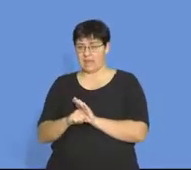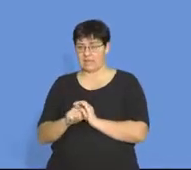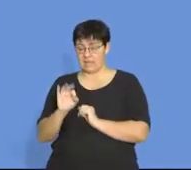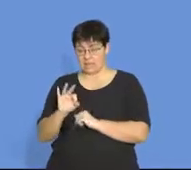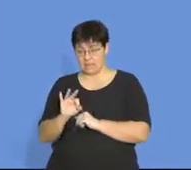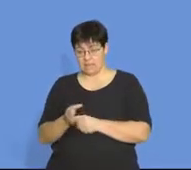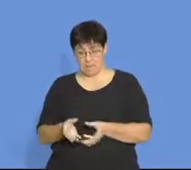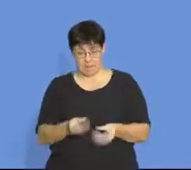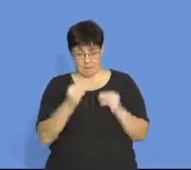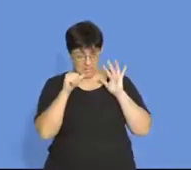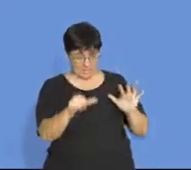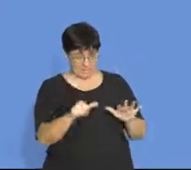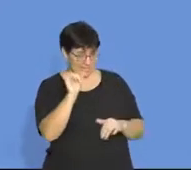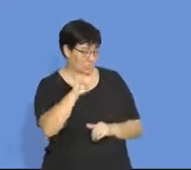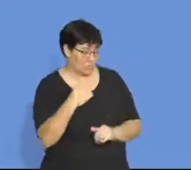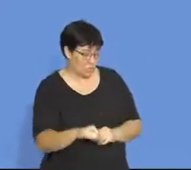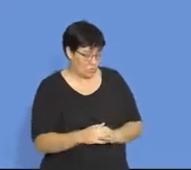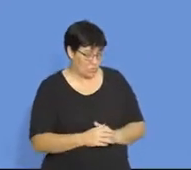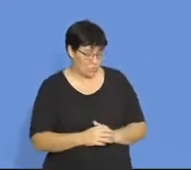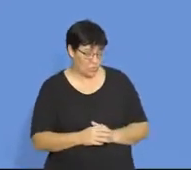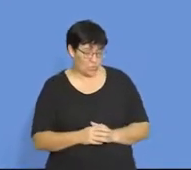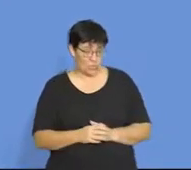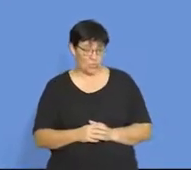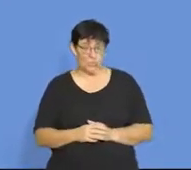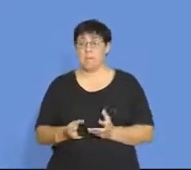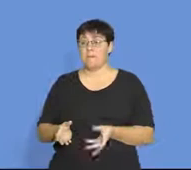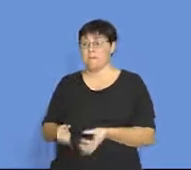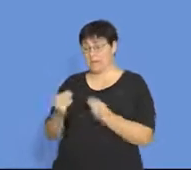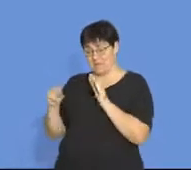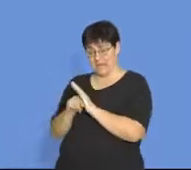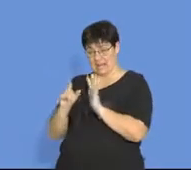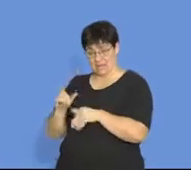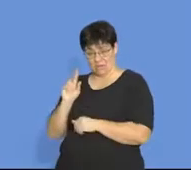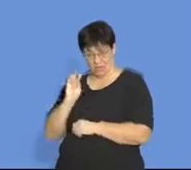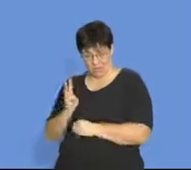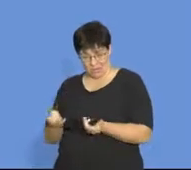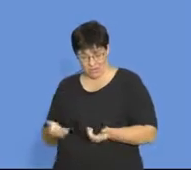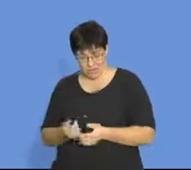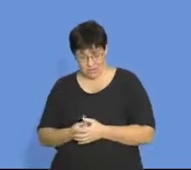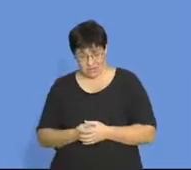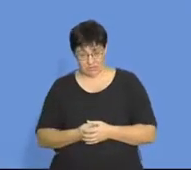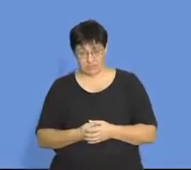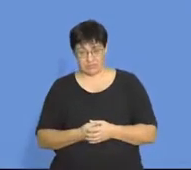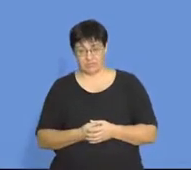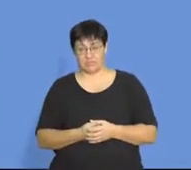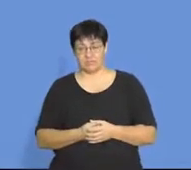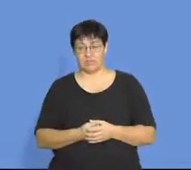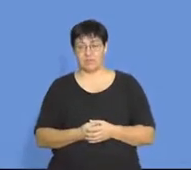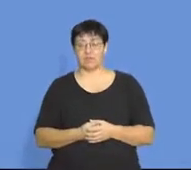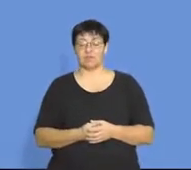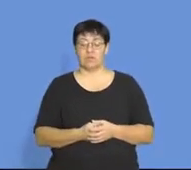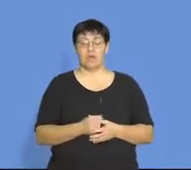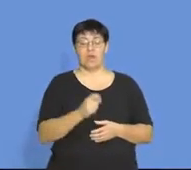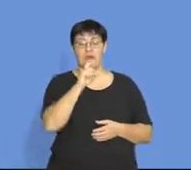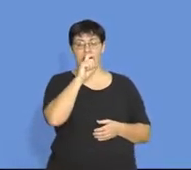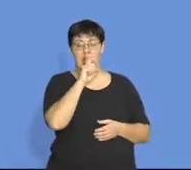3, will I get 6 or not? Will I get negative 7 or not? So let's quickly do that. So for this